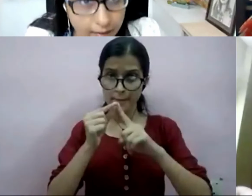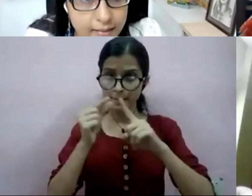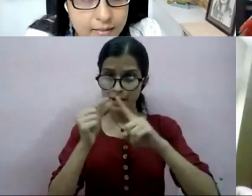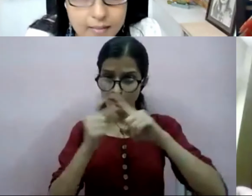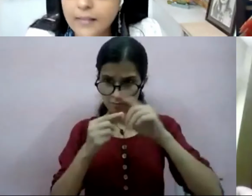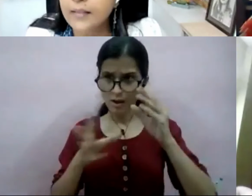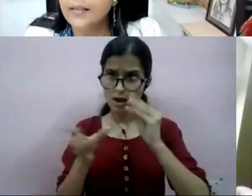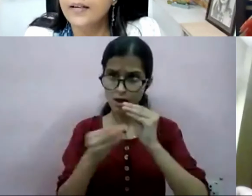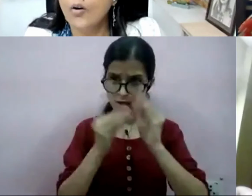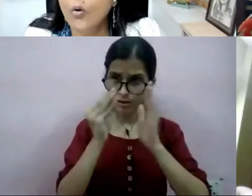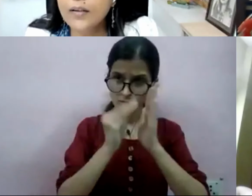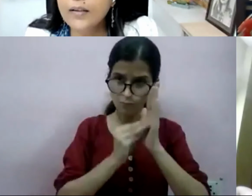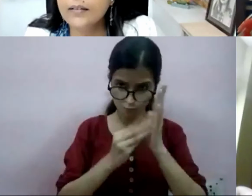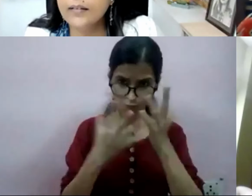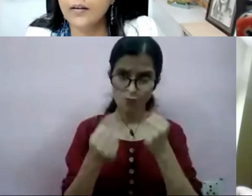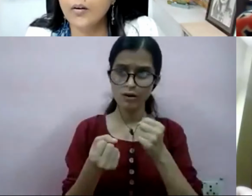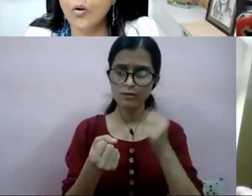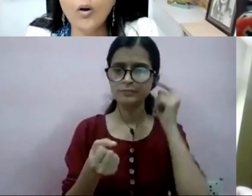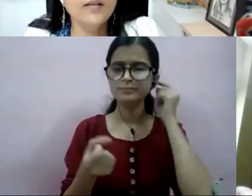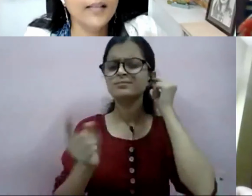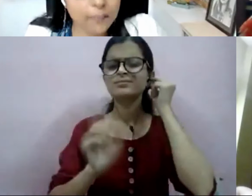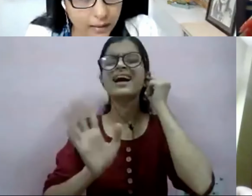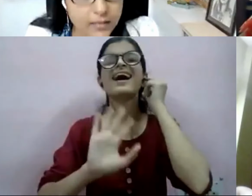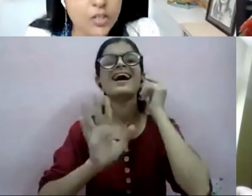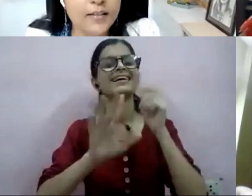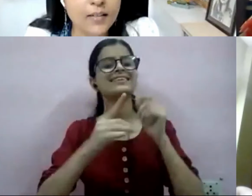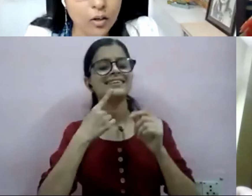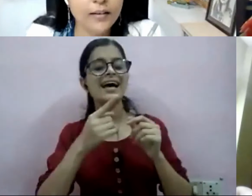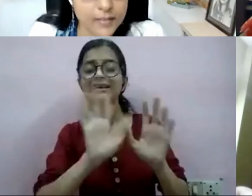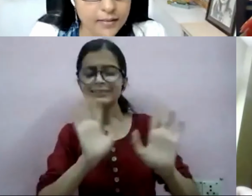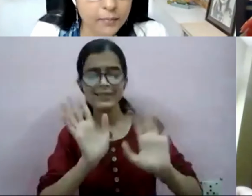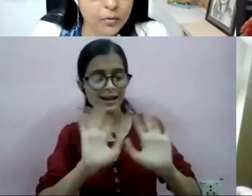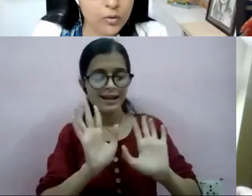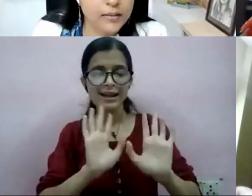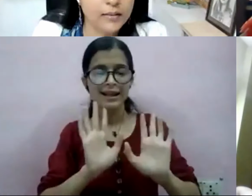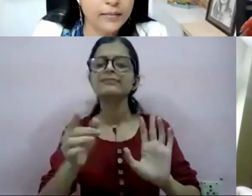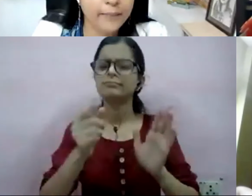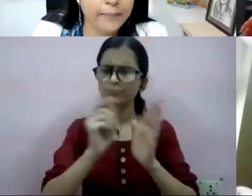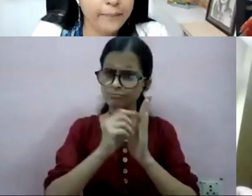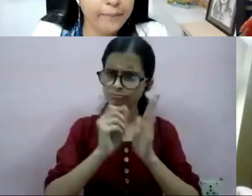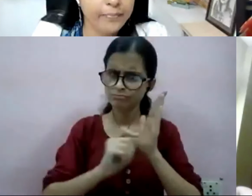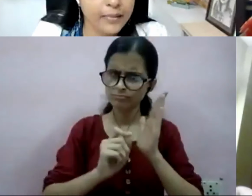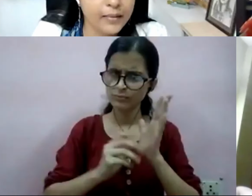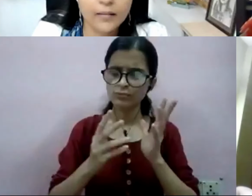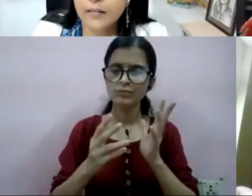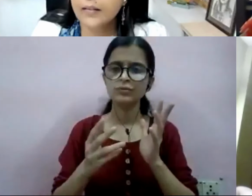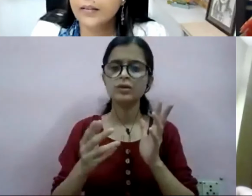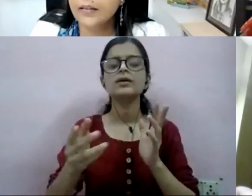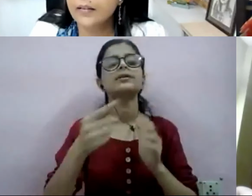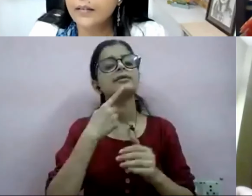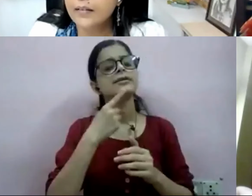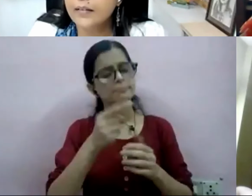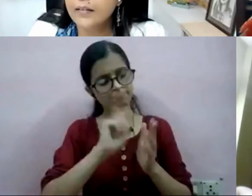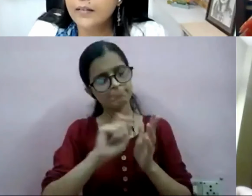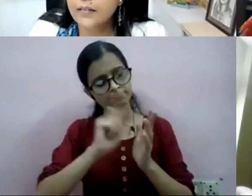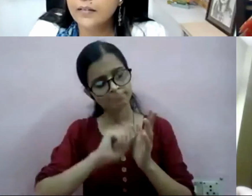the rights? Yeah. I mean, no, I'm not that saying much is not written about it. Yeah, much written about, and then